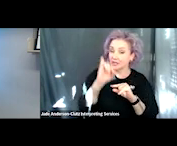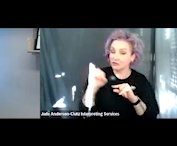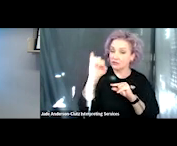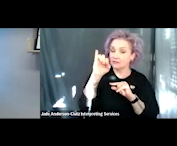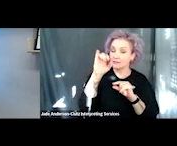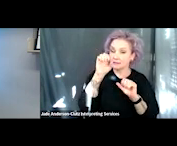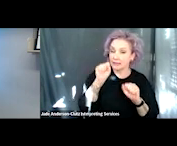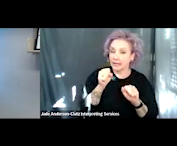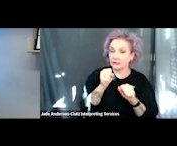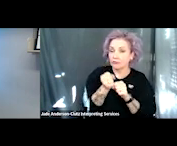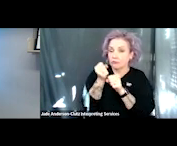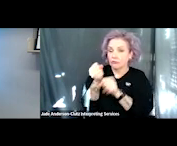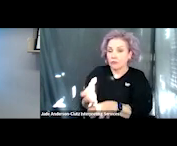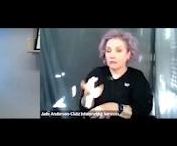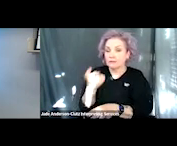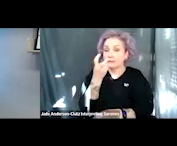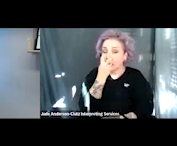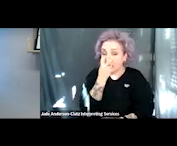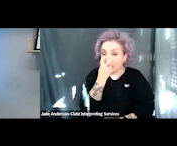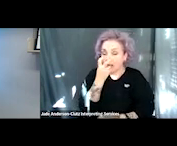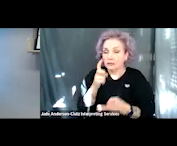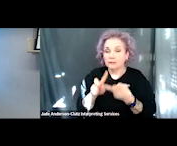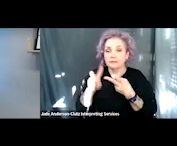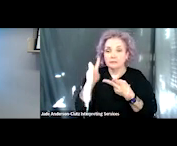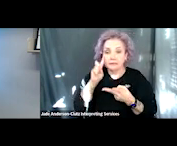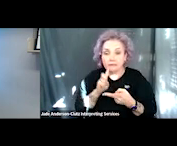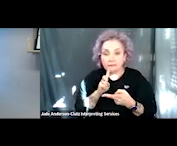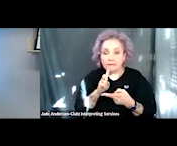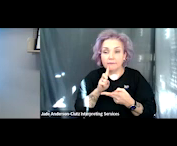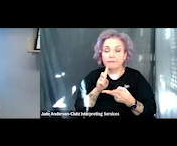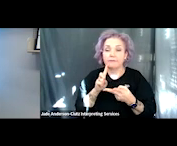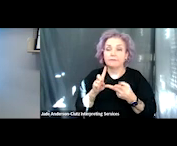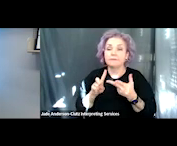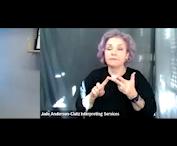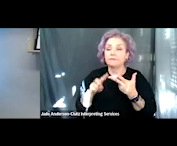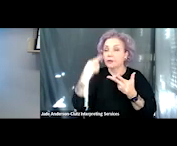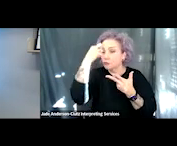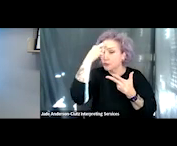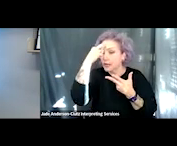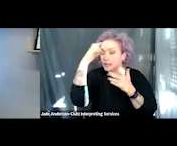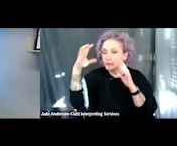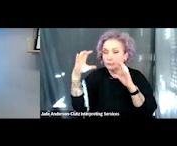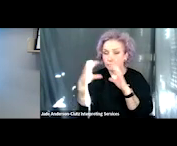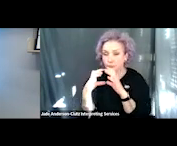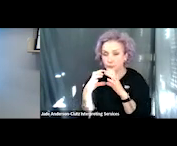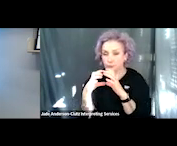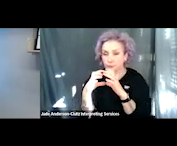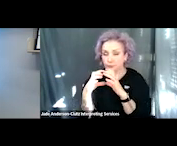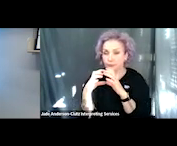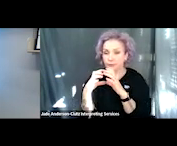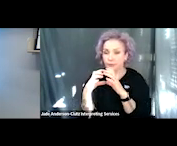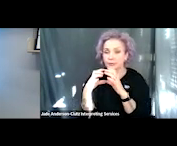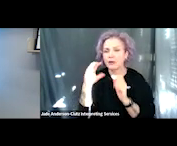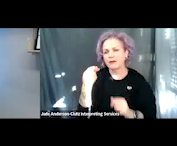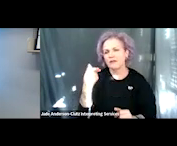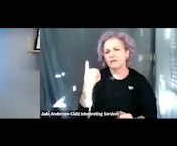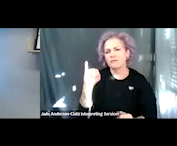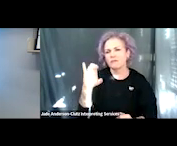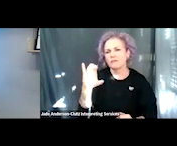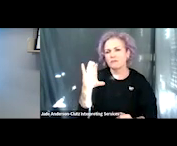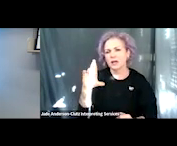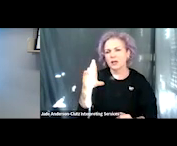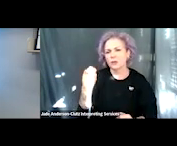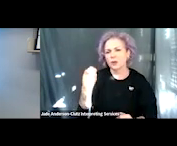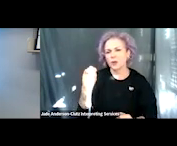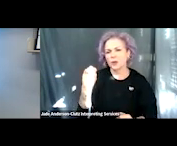to the nervous system. You also get microcephaly or neurodevelopment. So these infections have been